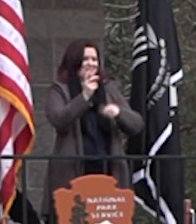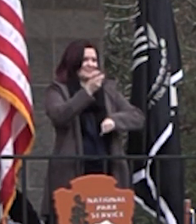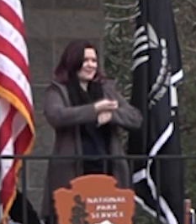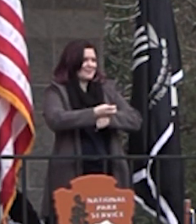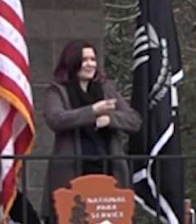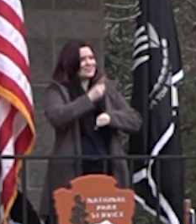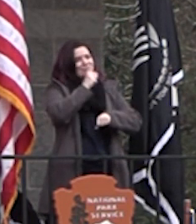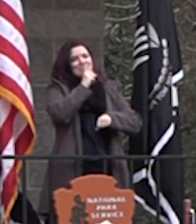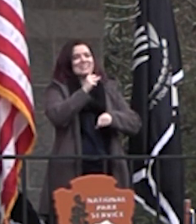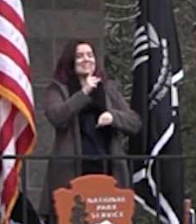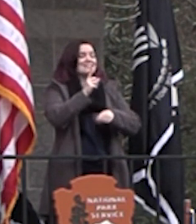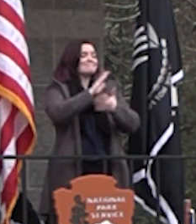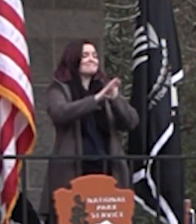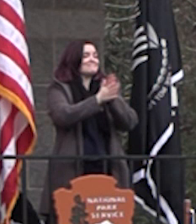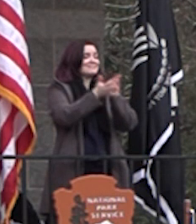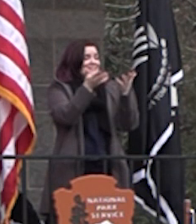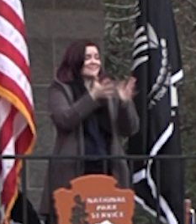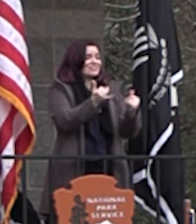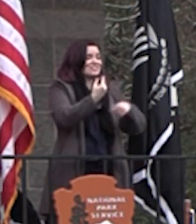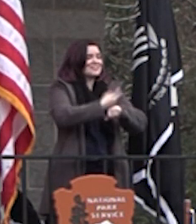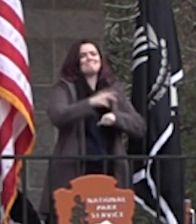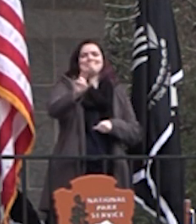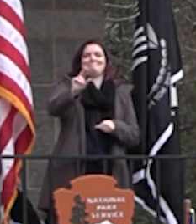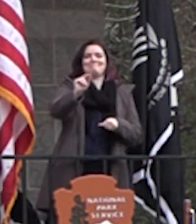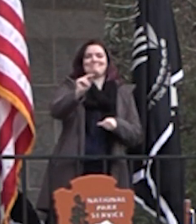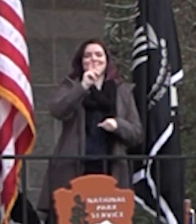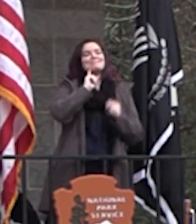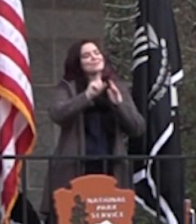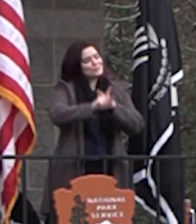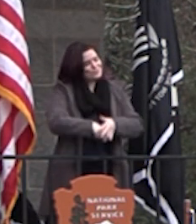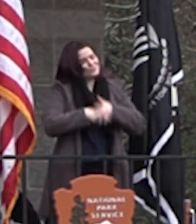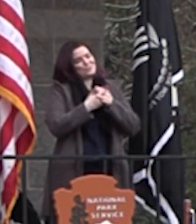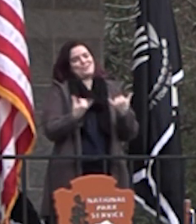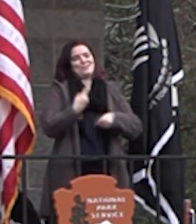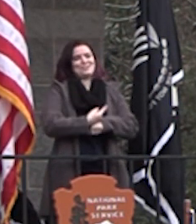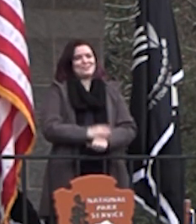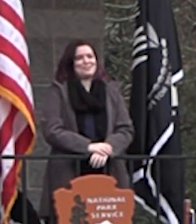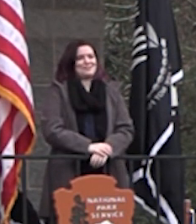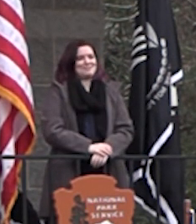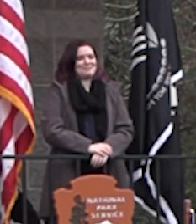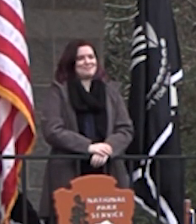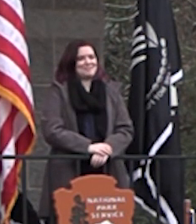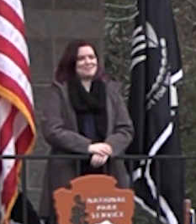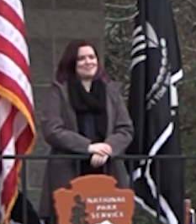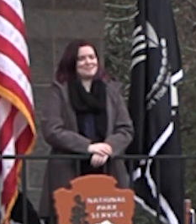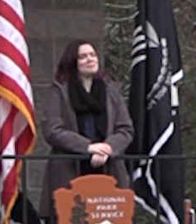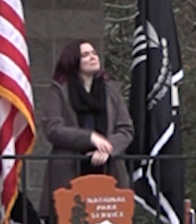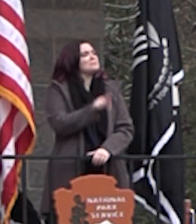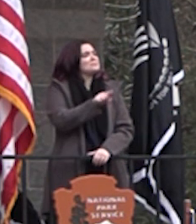stop today, but it absolutely starts today. So as you're out there placing the